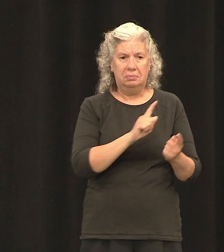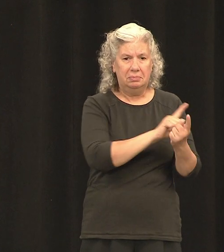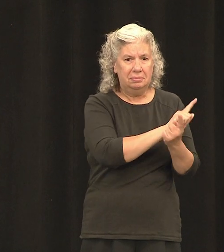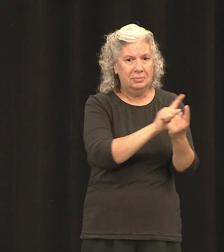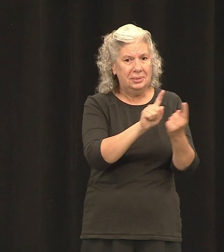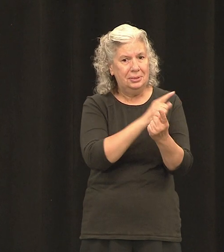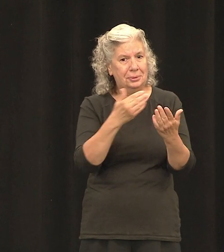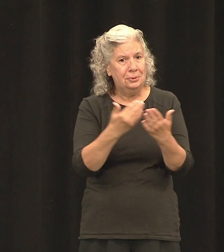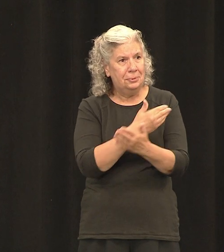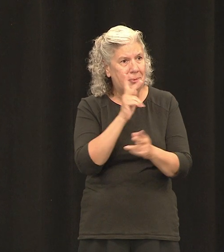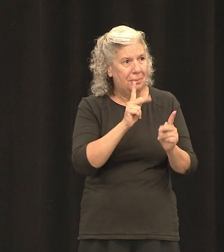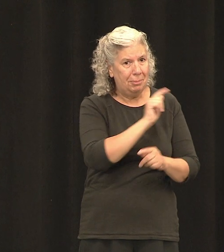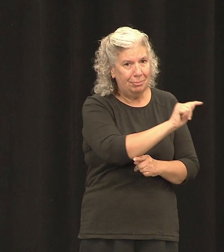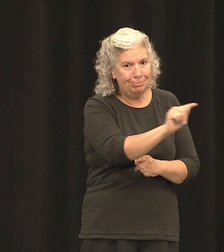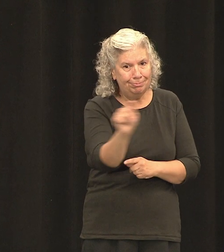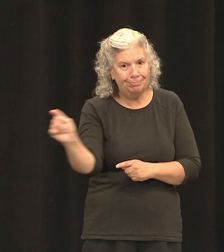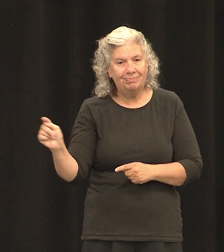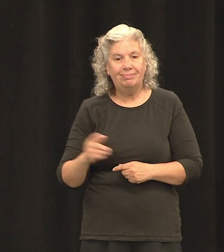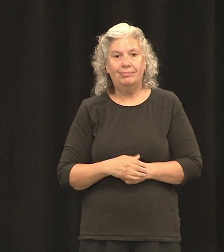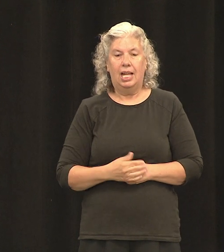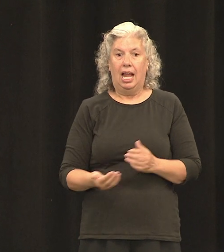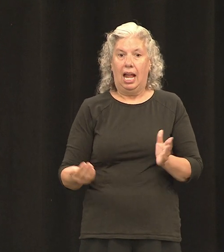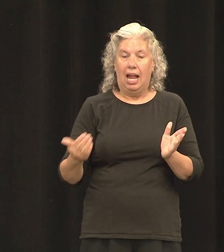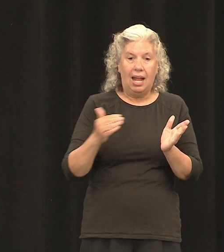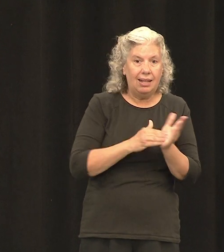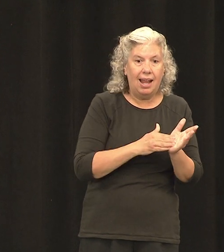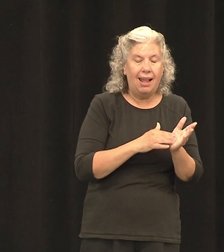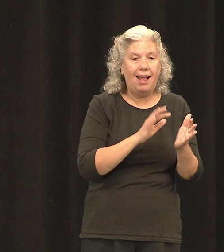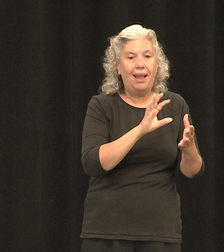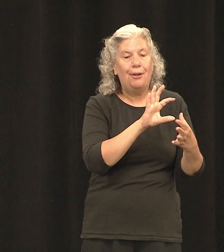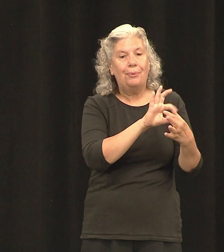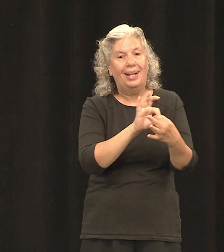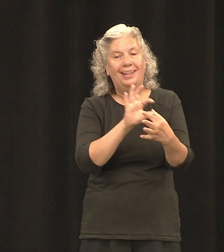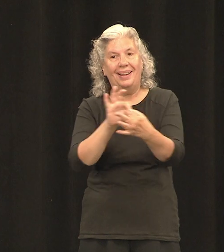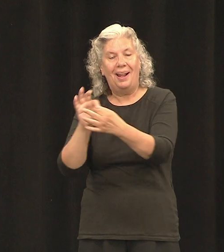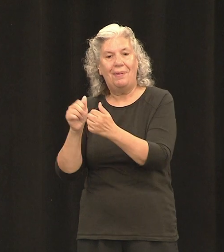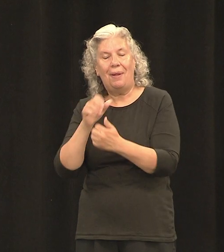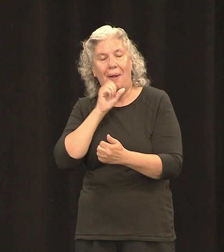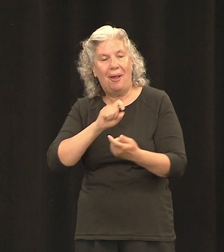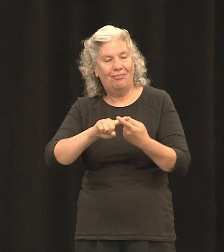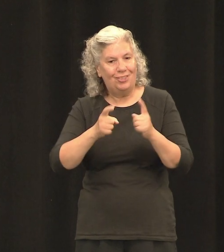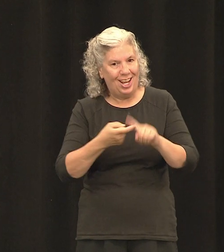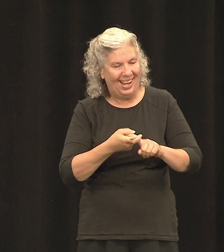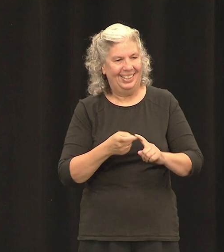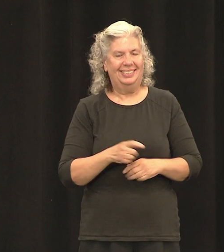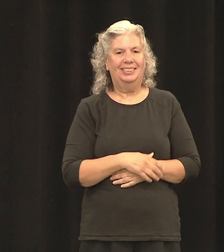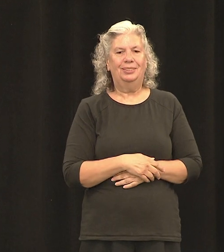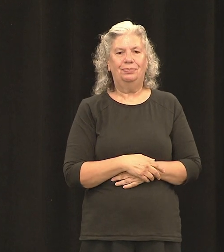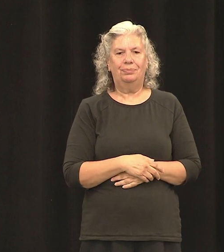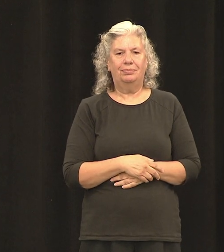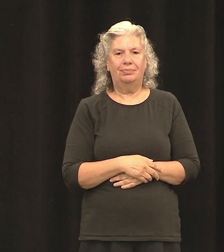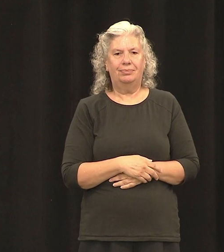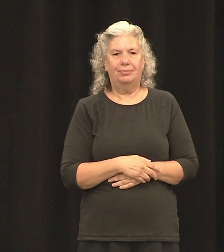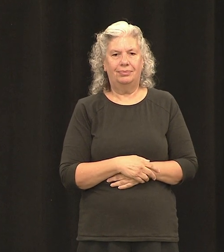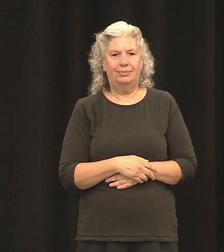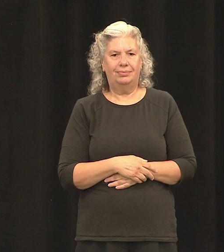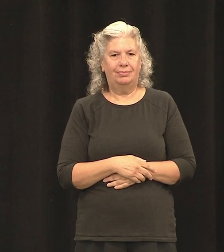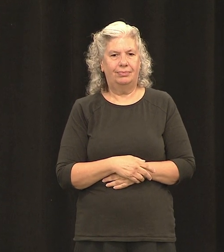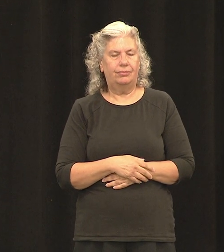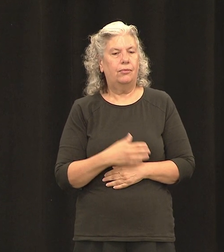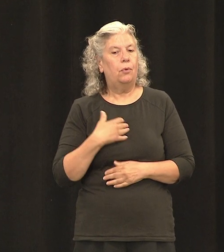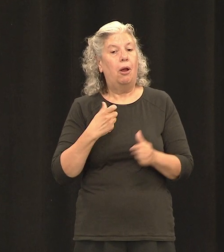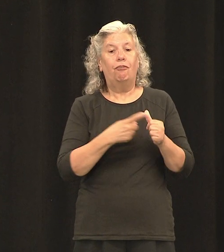to reconnect with old friends. I want to first say thank you for taking the time and making